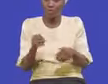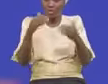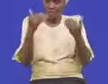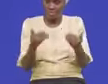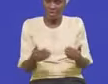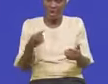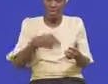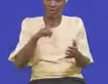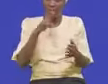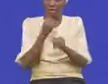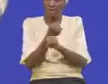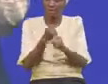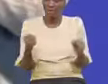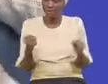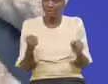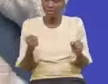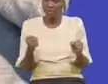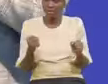Ivia mi kpɔ ɖeɖe.